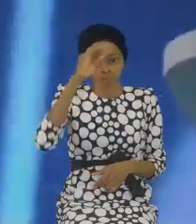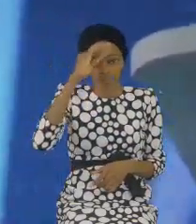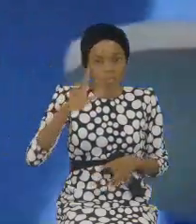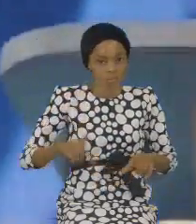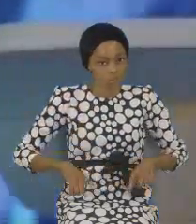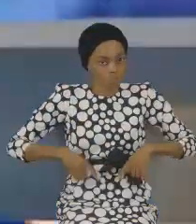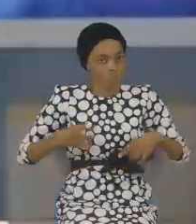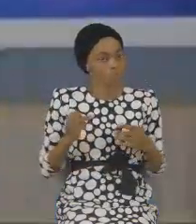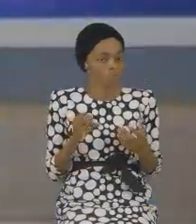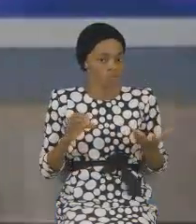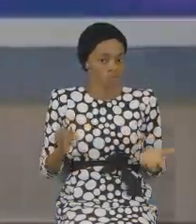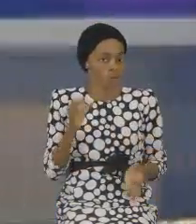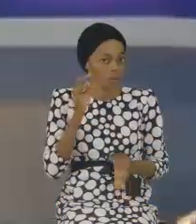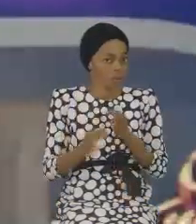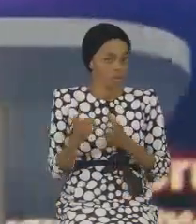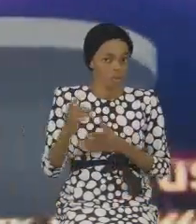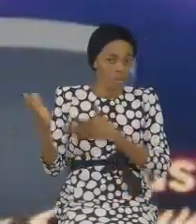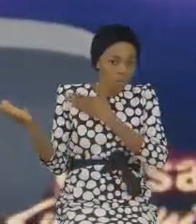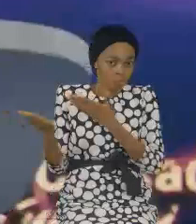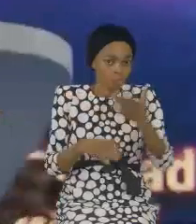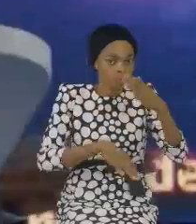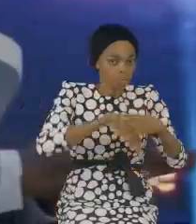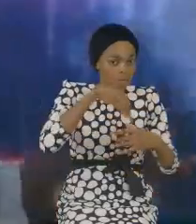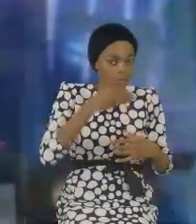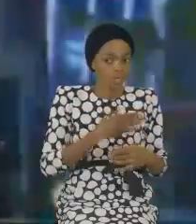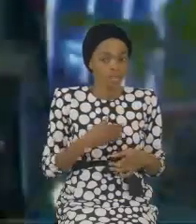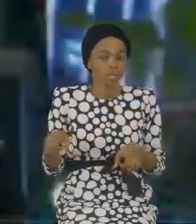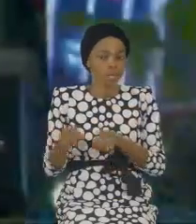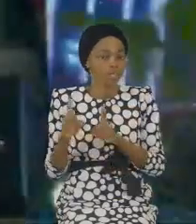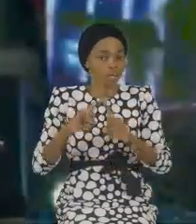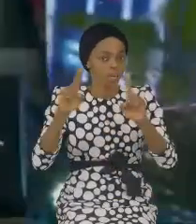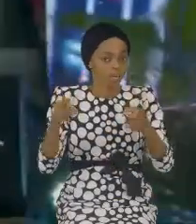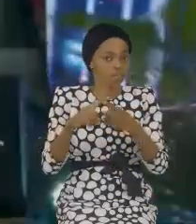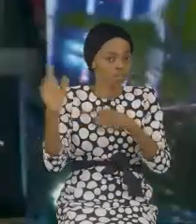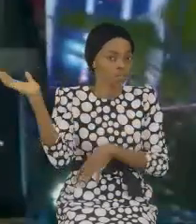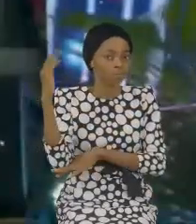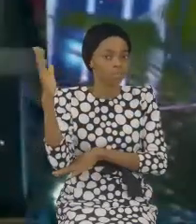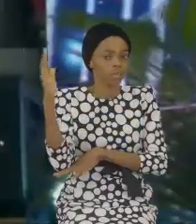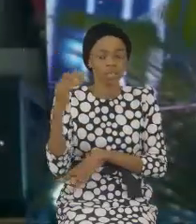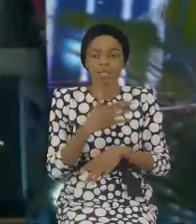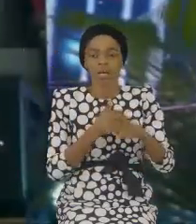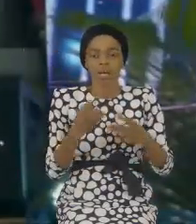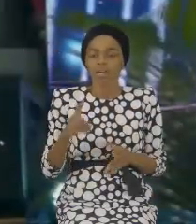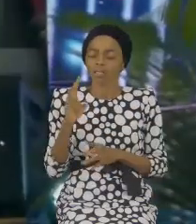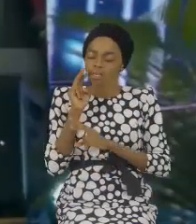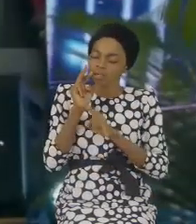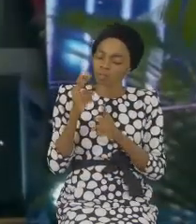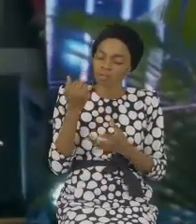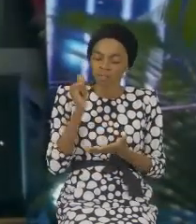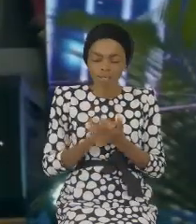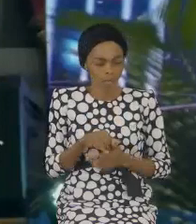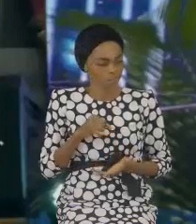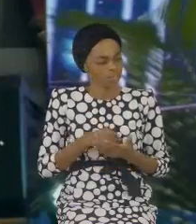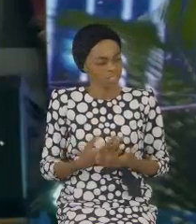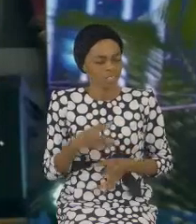so, if they were brought out, and as they go to the wilderness, they saw that, you know, it looks